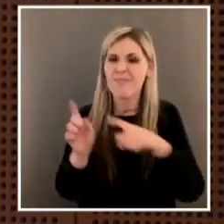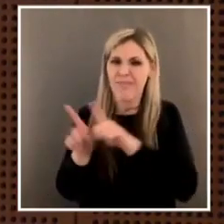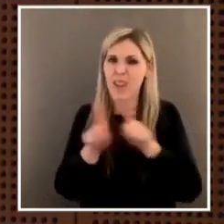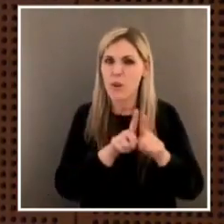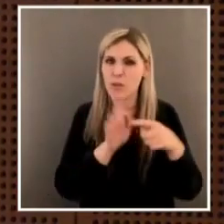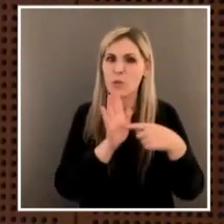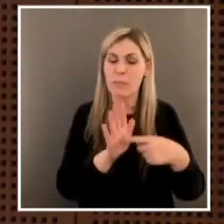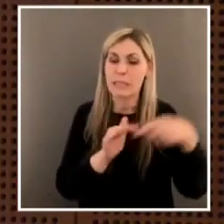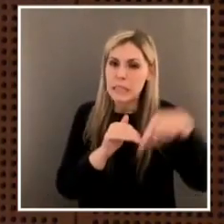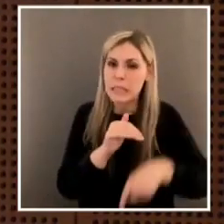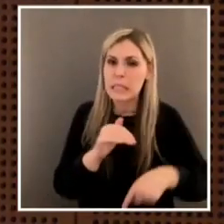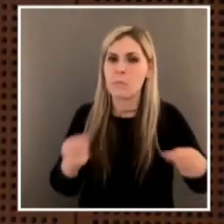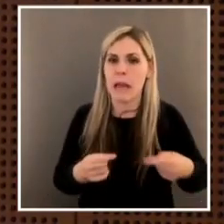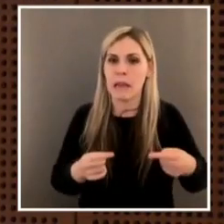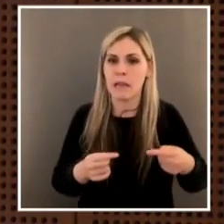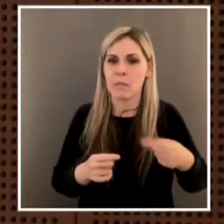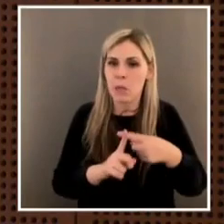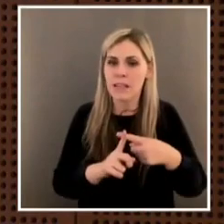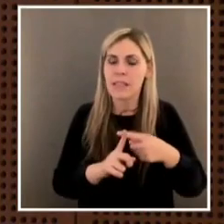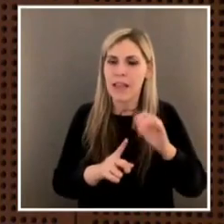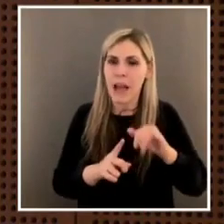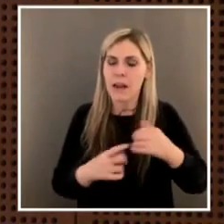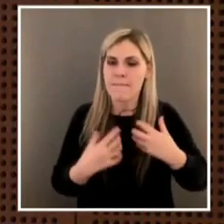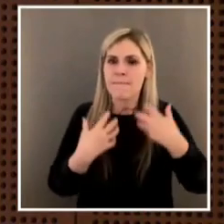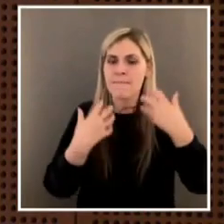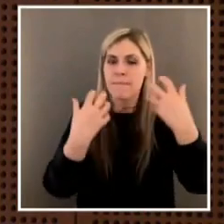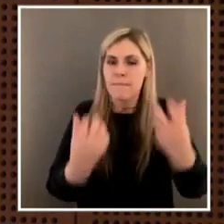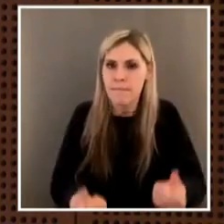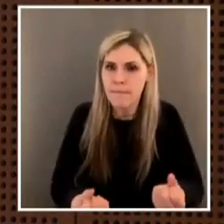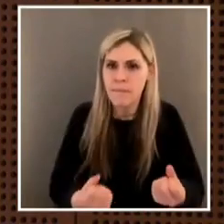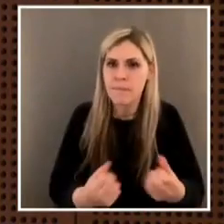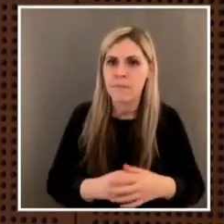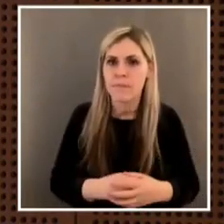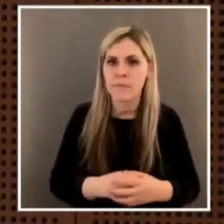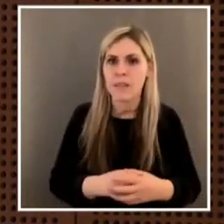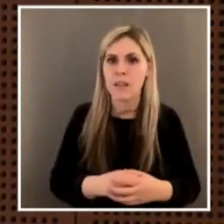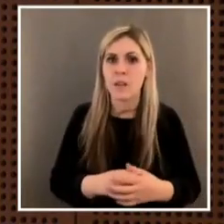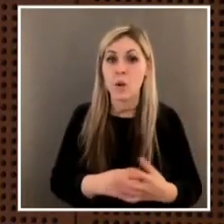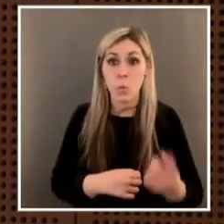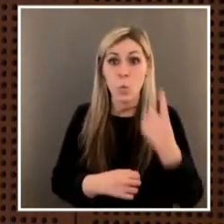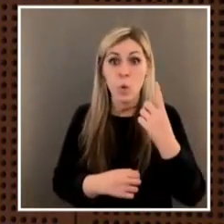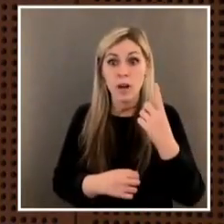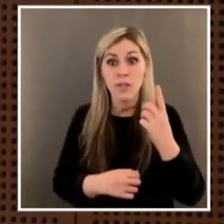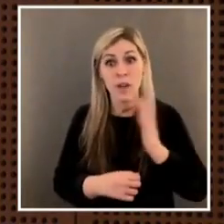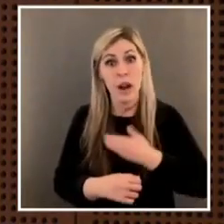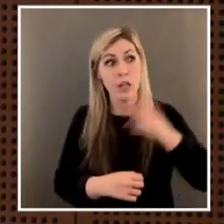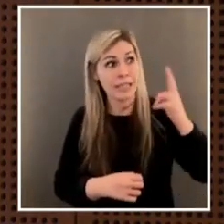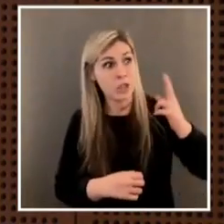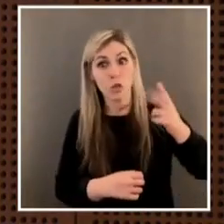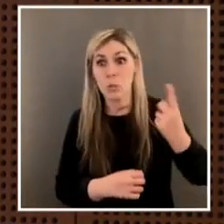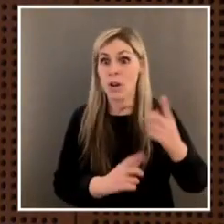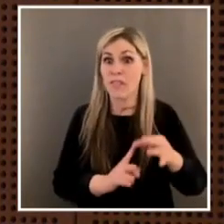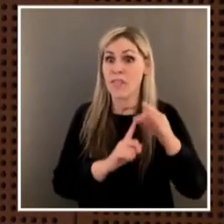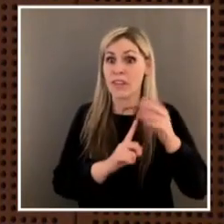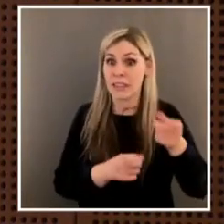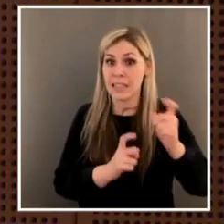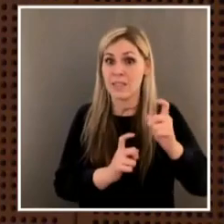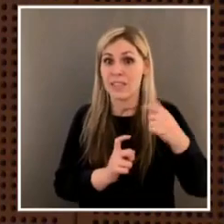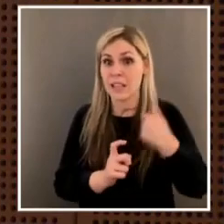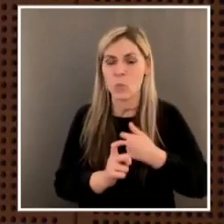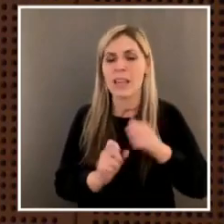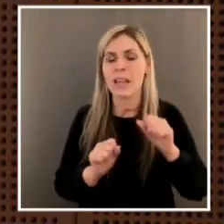deep pain and overcoming. But one of the gifts of our history is that we can overcome and overcome with